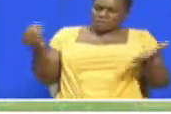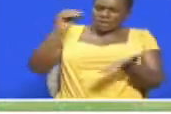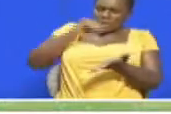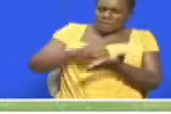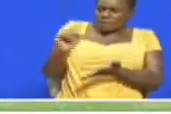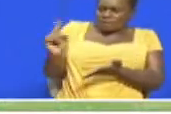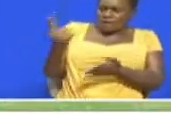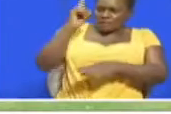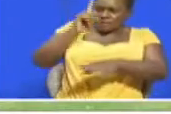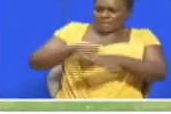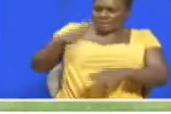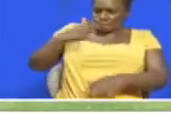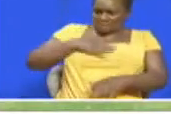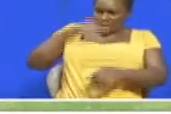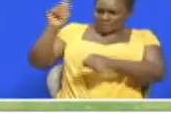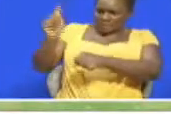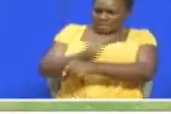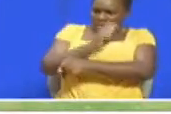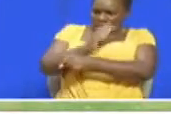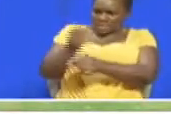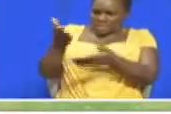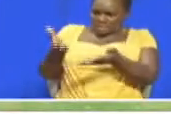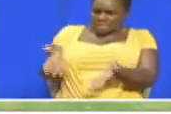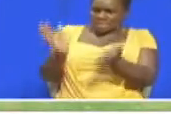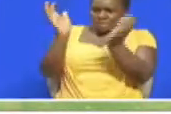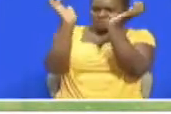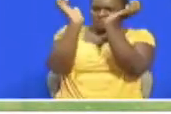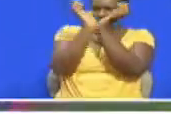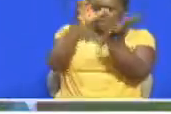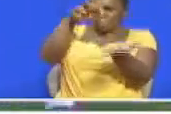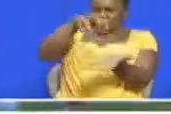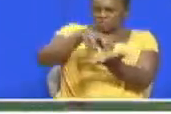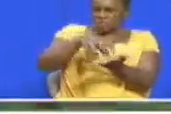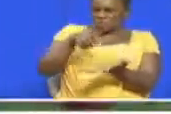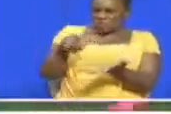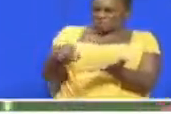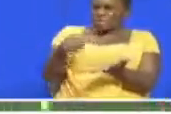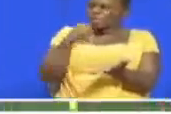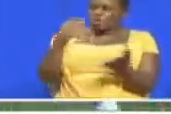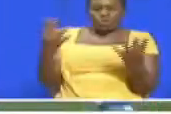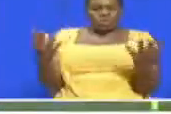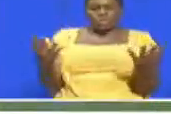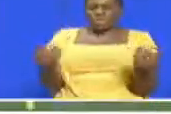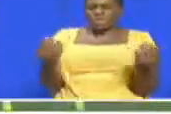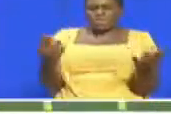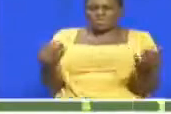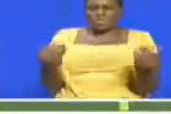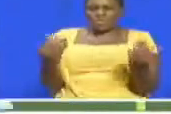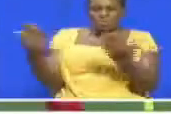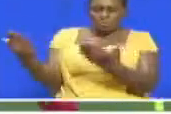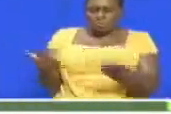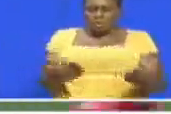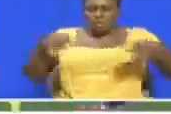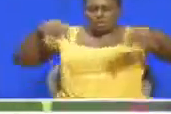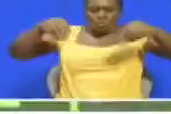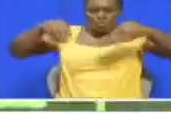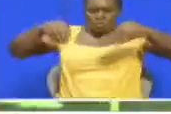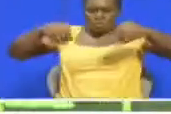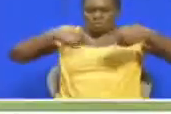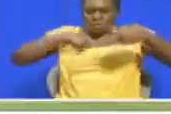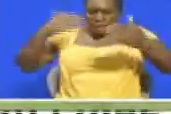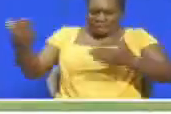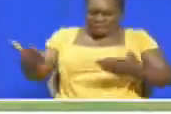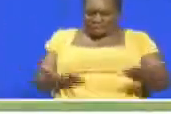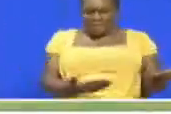my first time training in this kind of pitch. This situation is not easy to bring the quality that I can